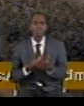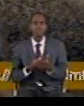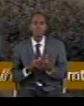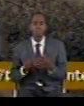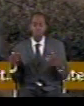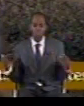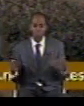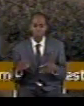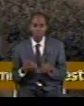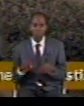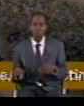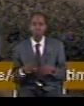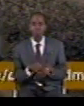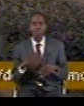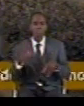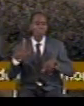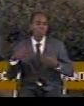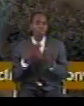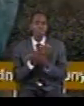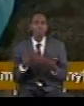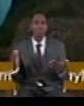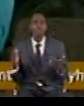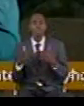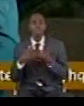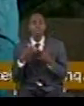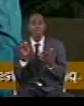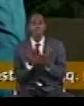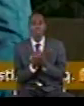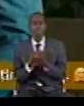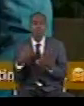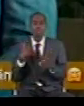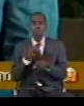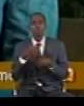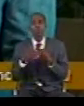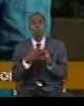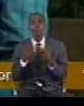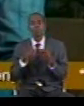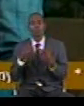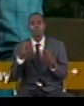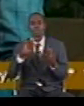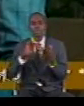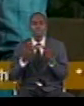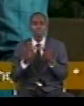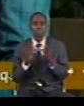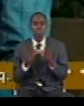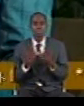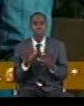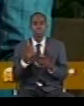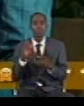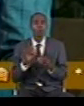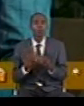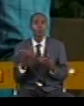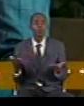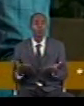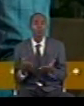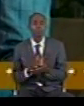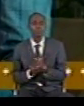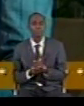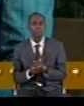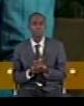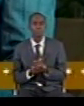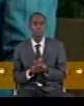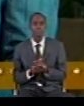gone. Next person, next testifier. After that, we get to online briefly. Next testifier.